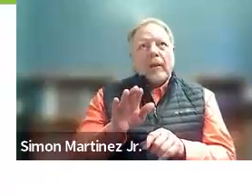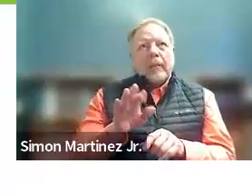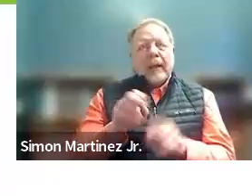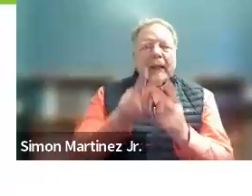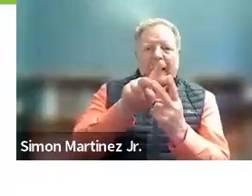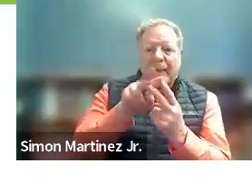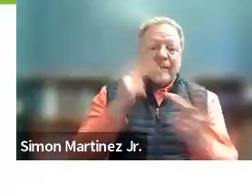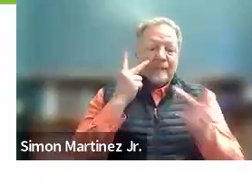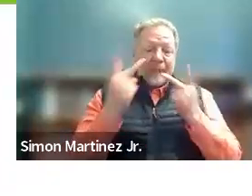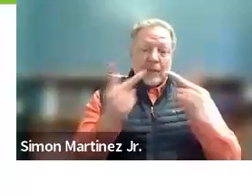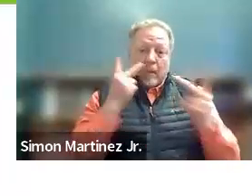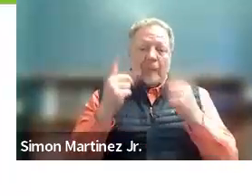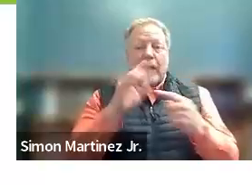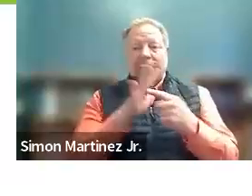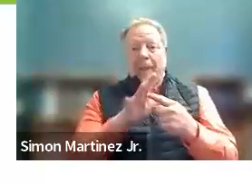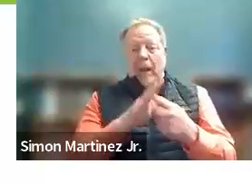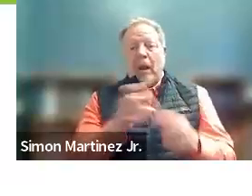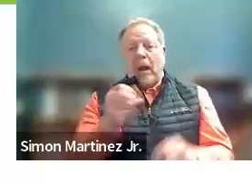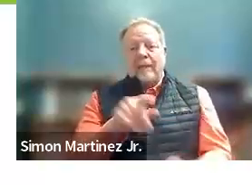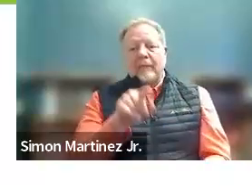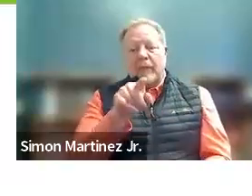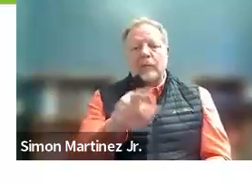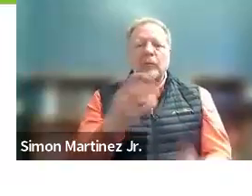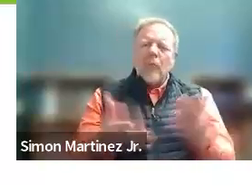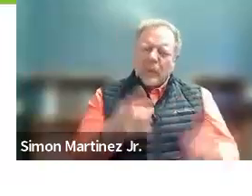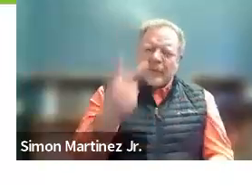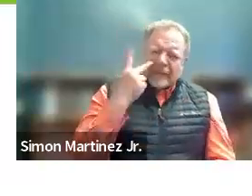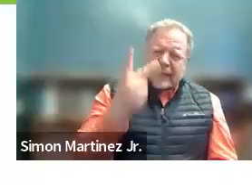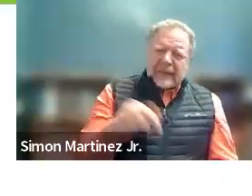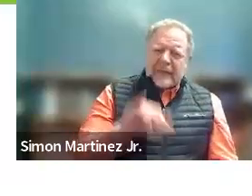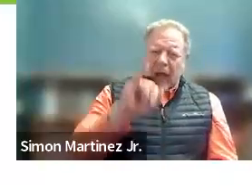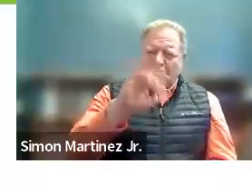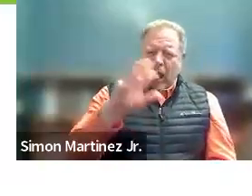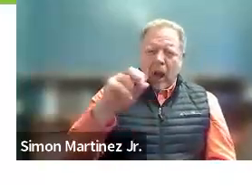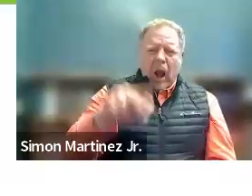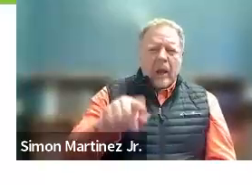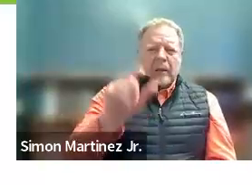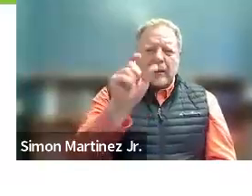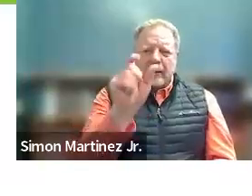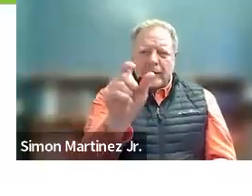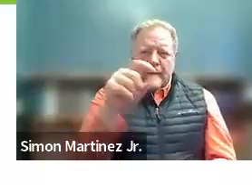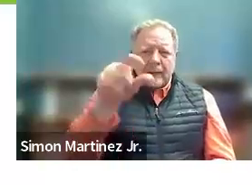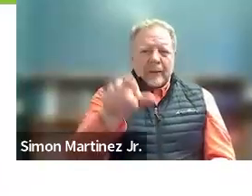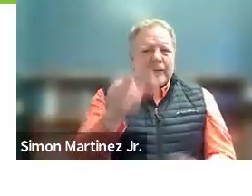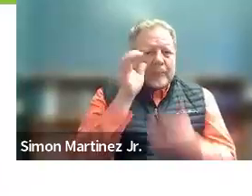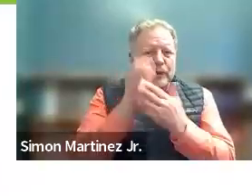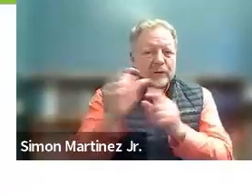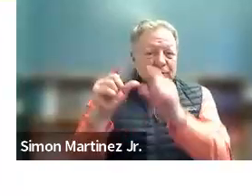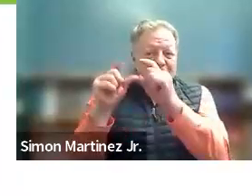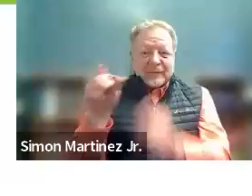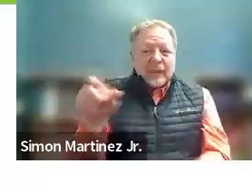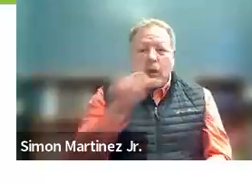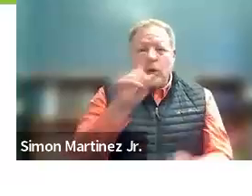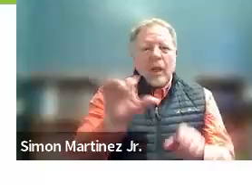either visible. So there's an example here of you've probably seen this icon. It's kind of like looks like a